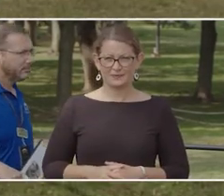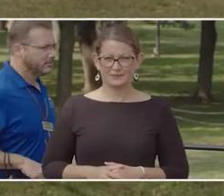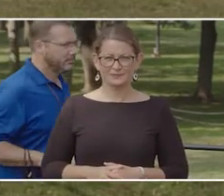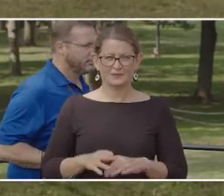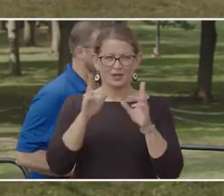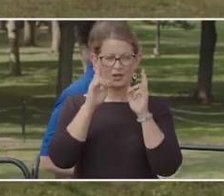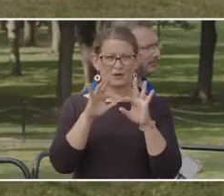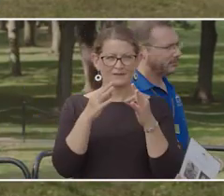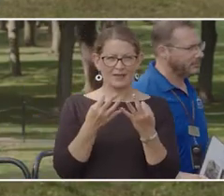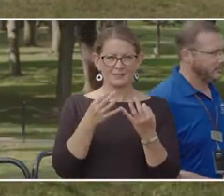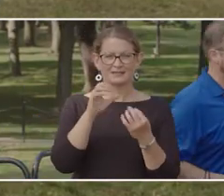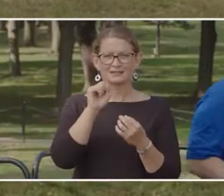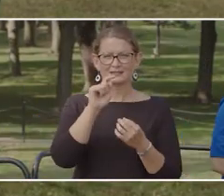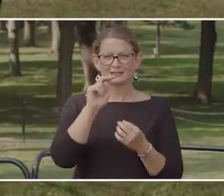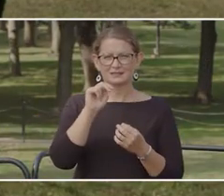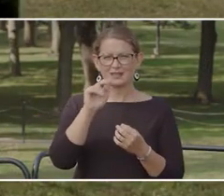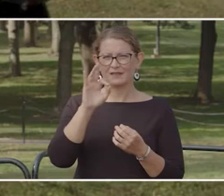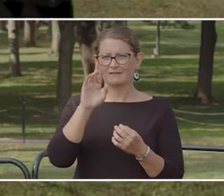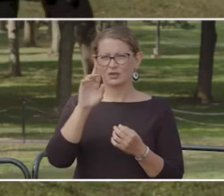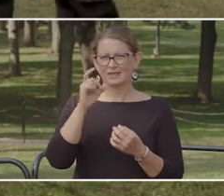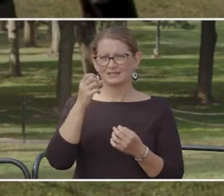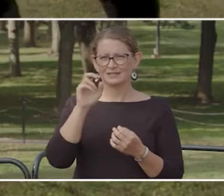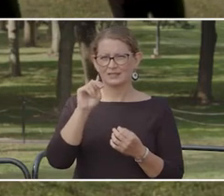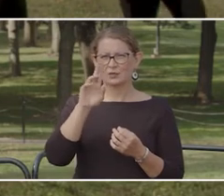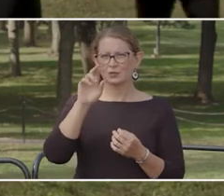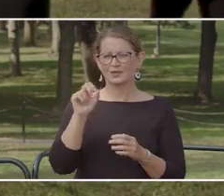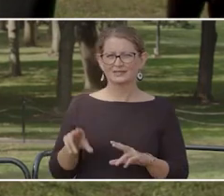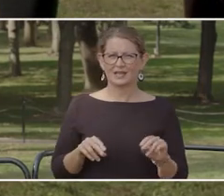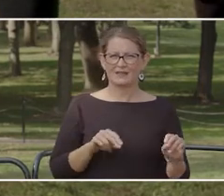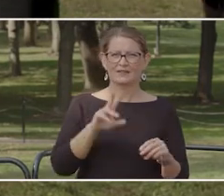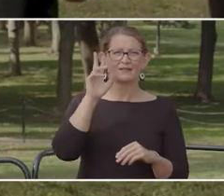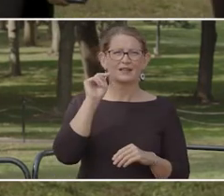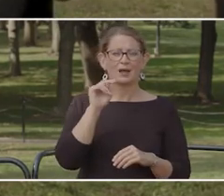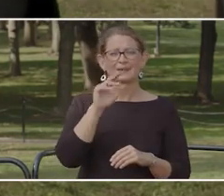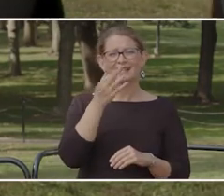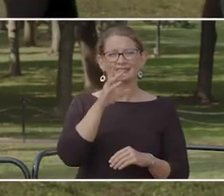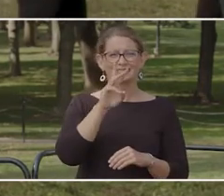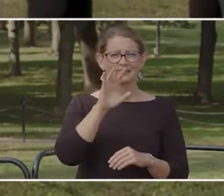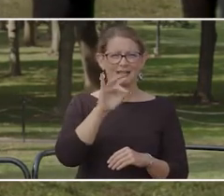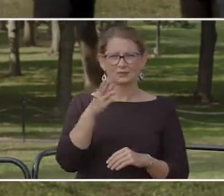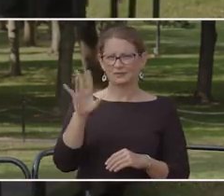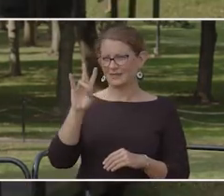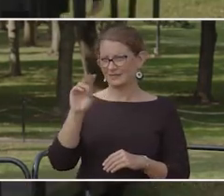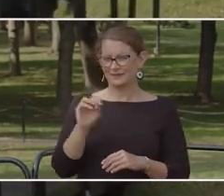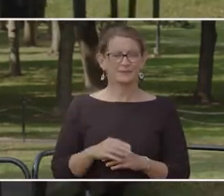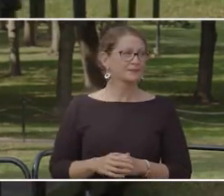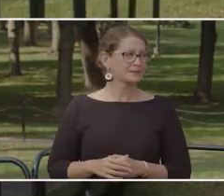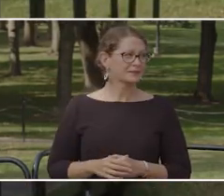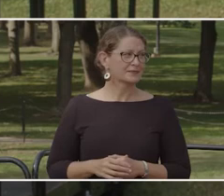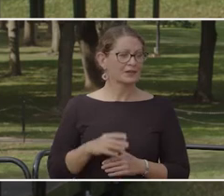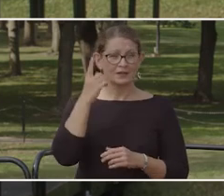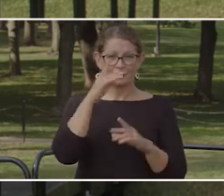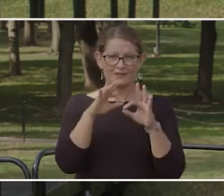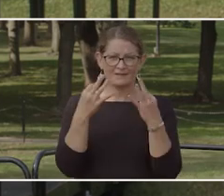In honor of the family of Stan Ferguson, U.S. Navy, Vietnam, 1968 to 1970. On